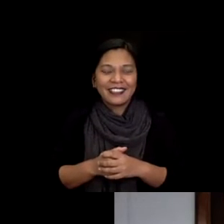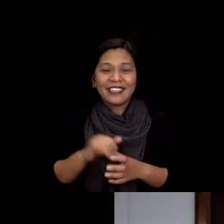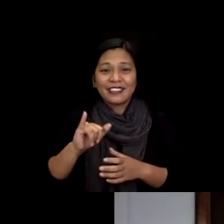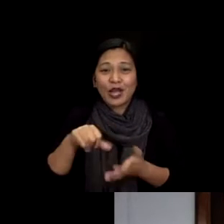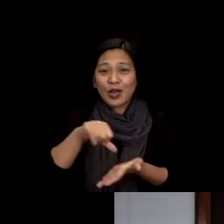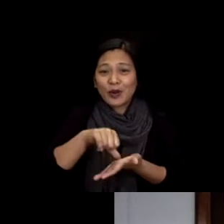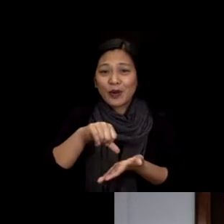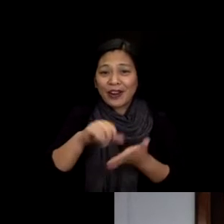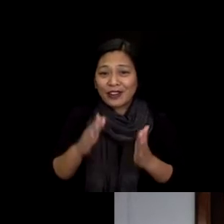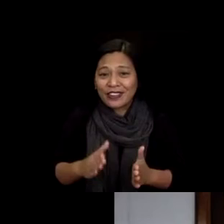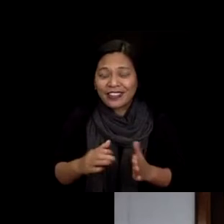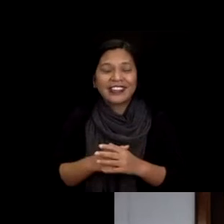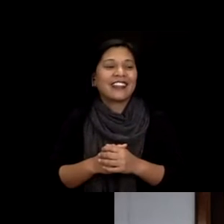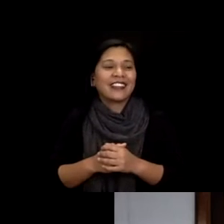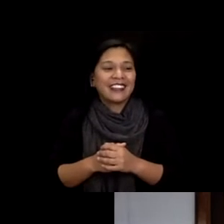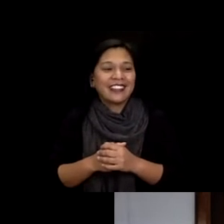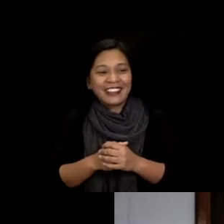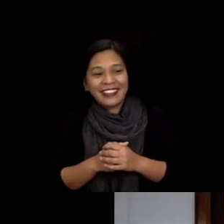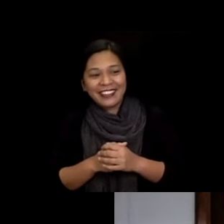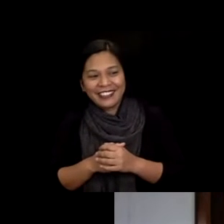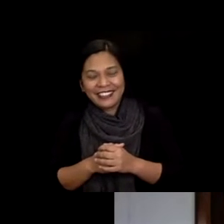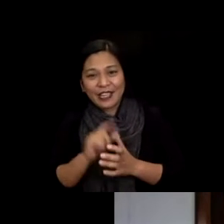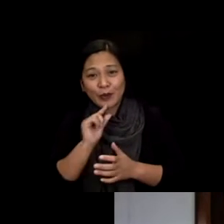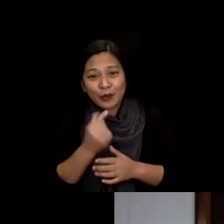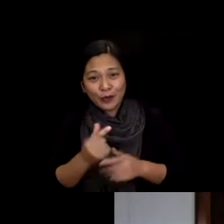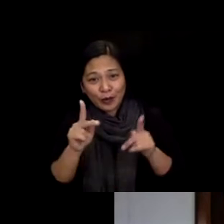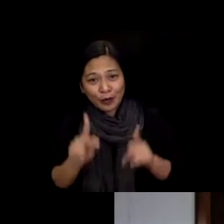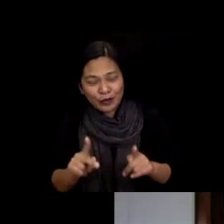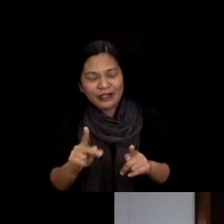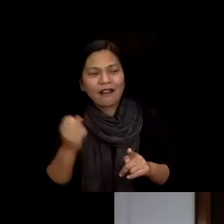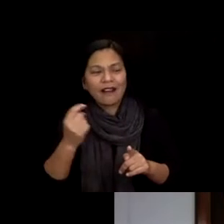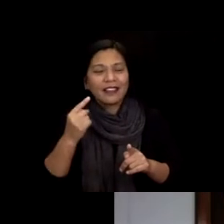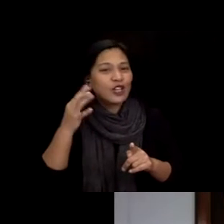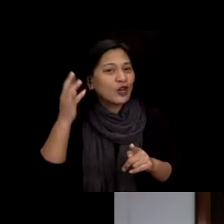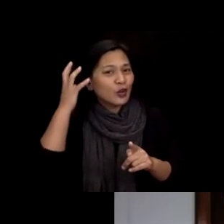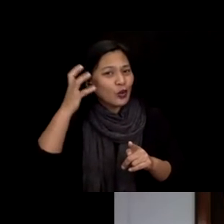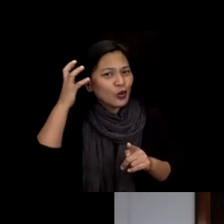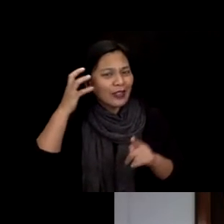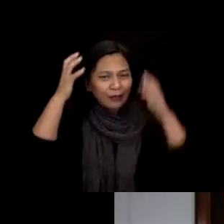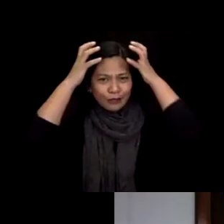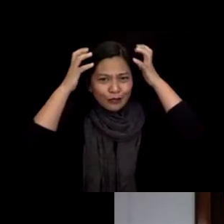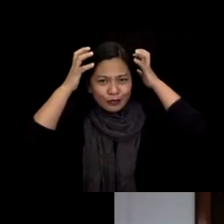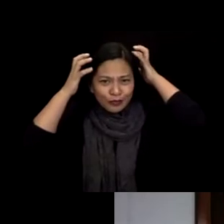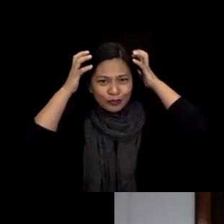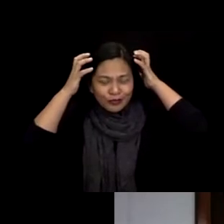Iranian person, queer person with short curly hair